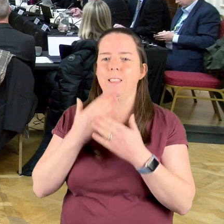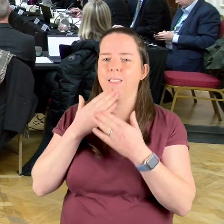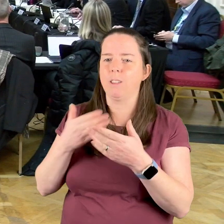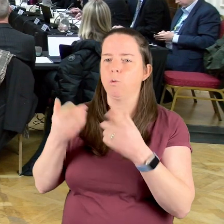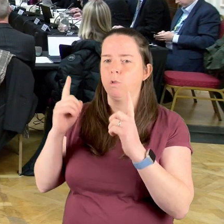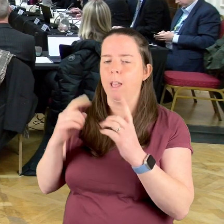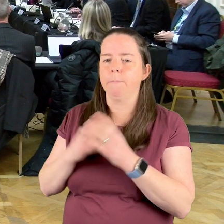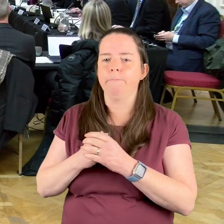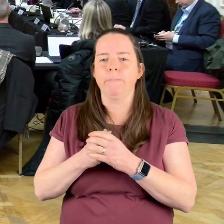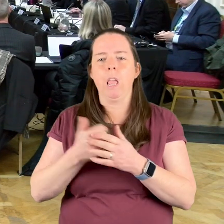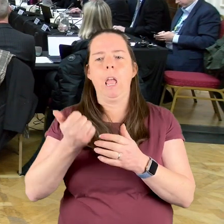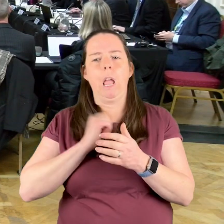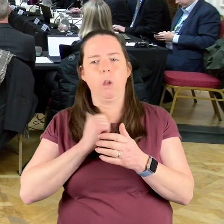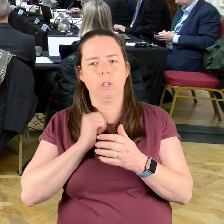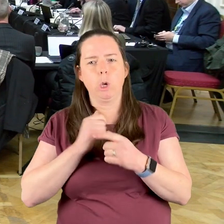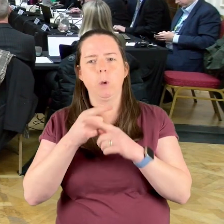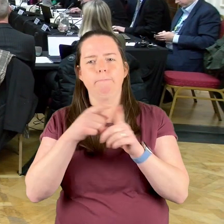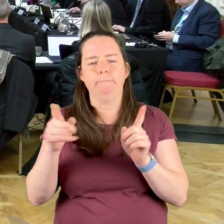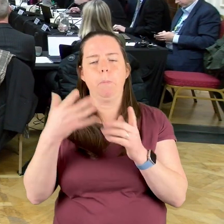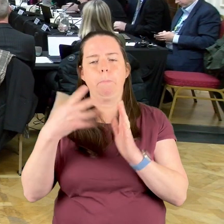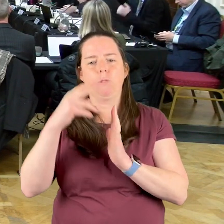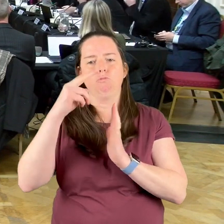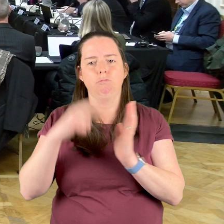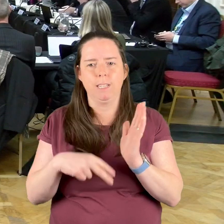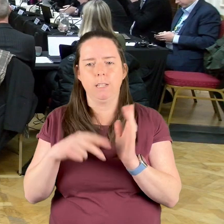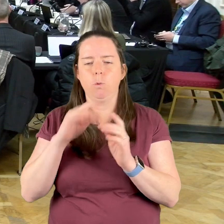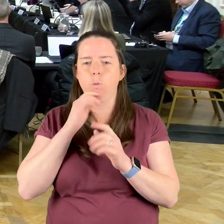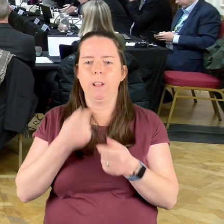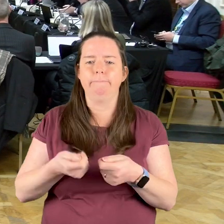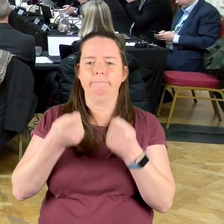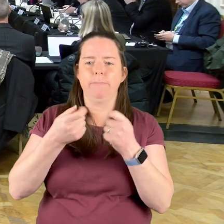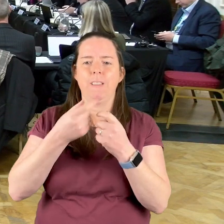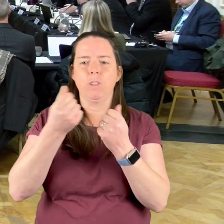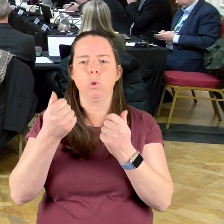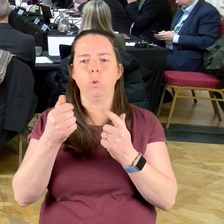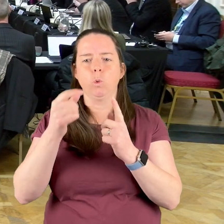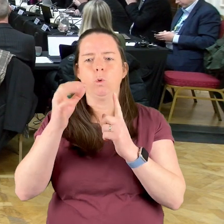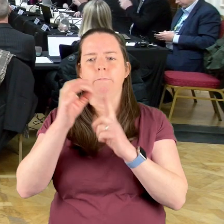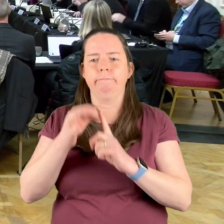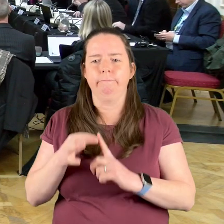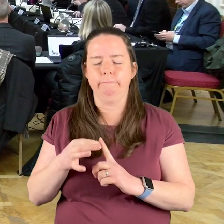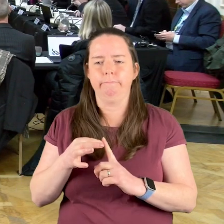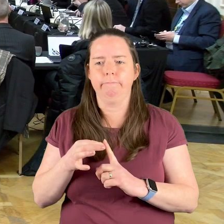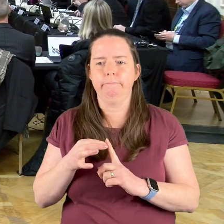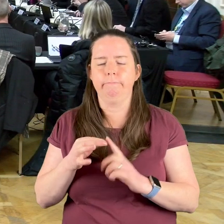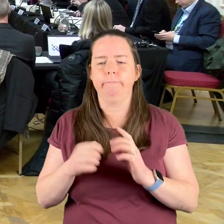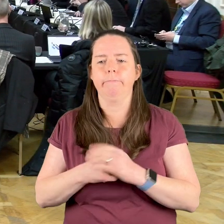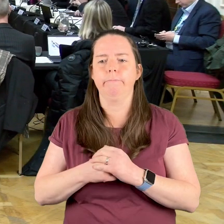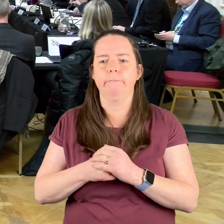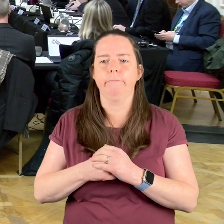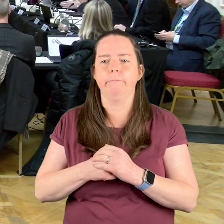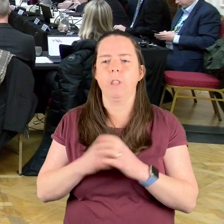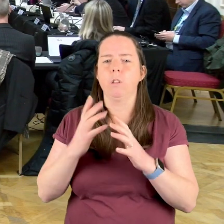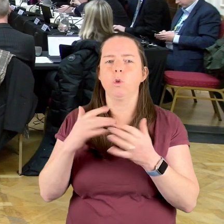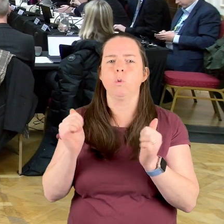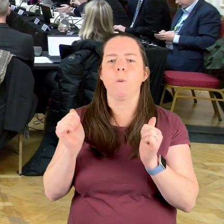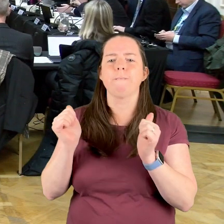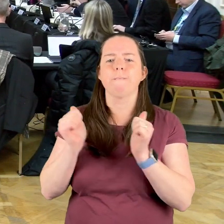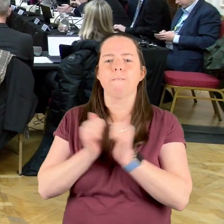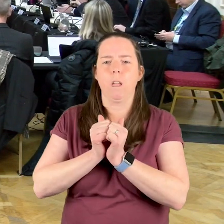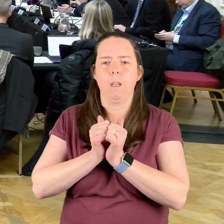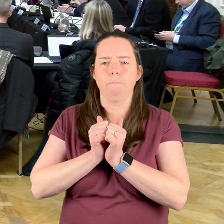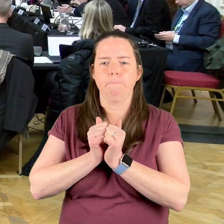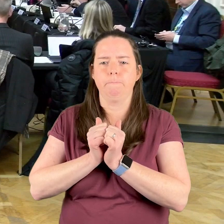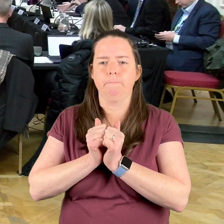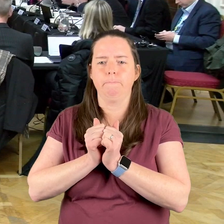finance report. Thank you, Chair. I will also take the paper as read and just pull out some of the key highlights. So just to